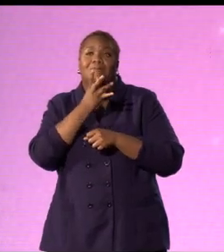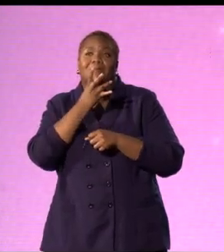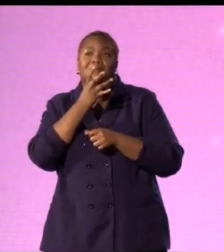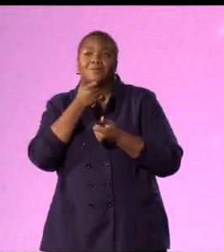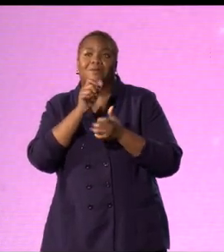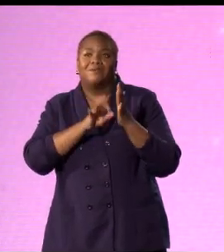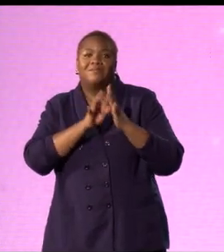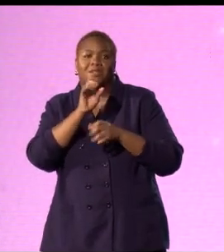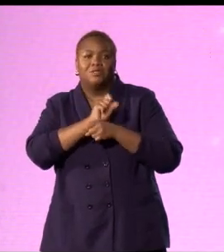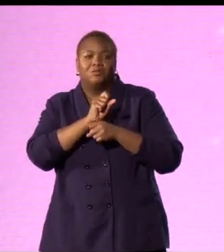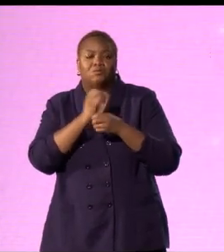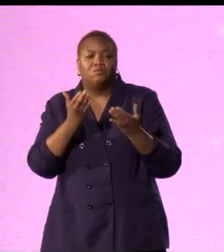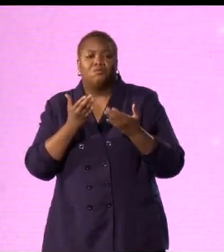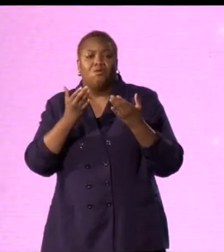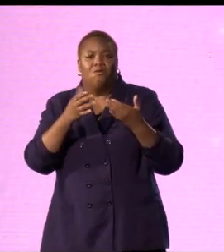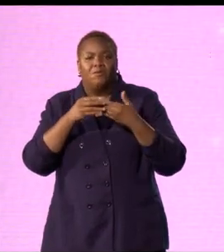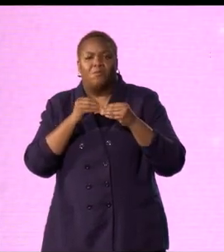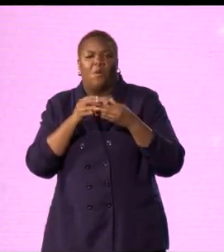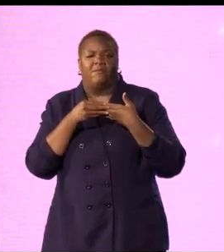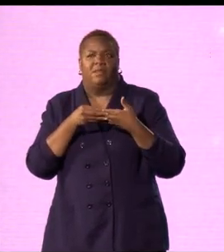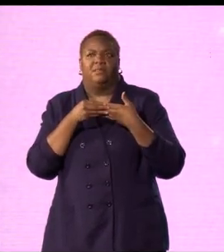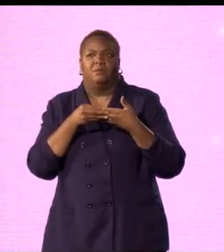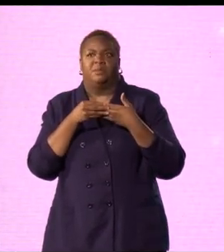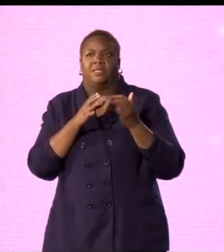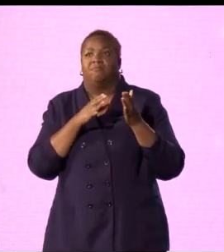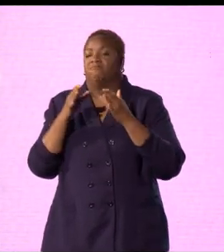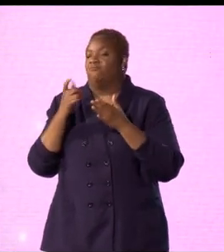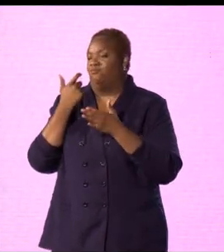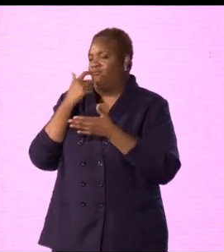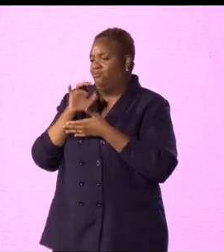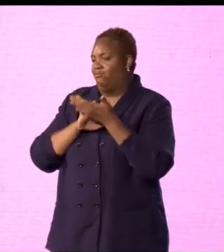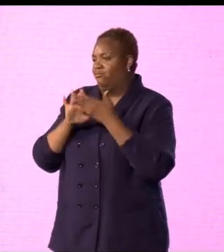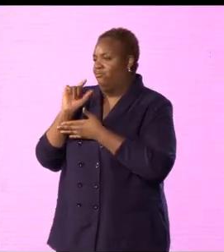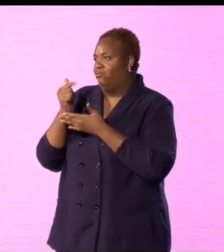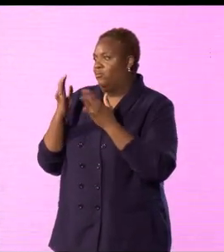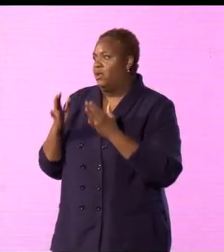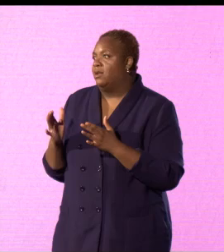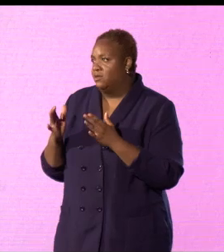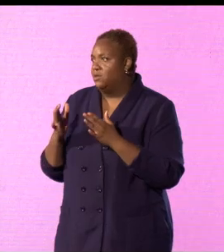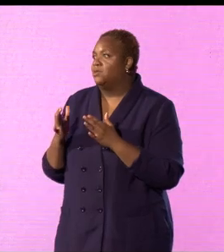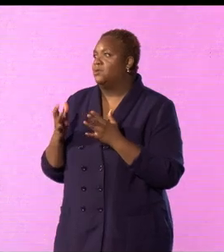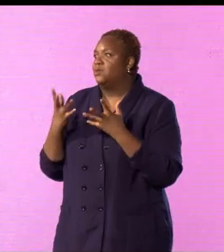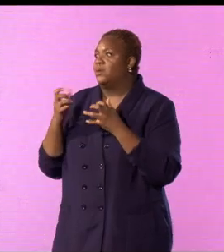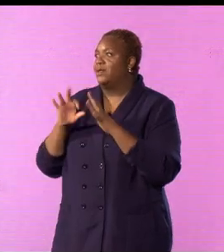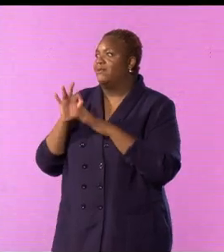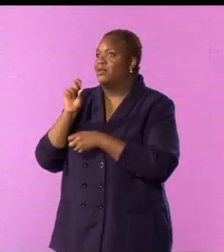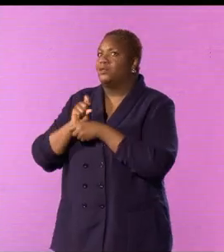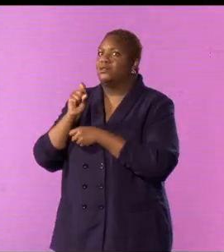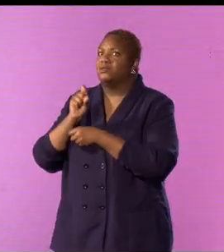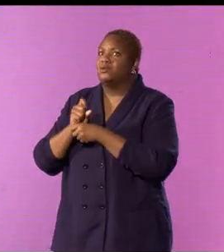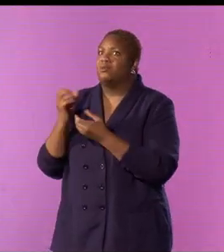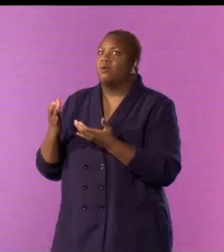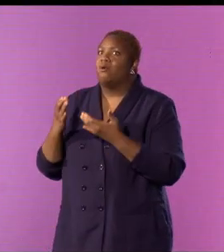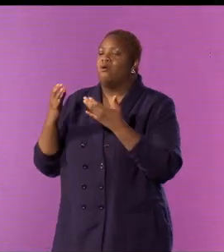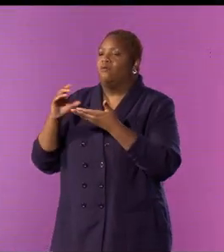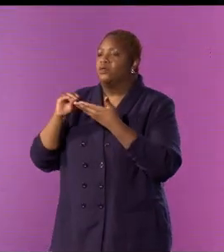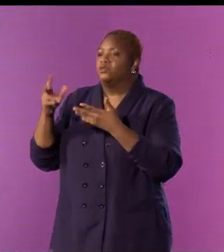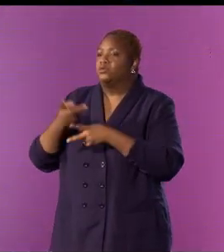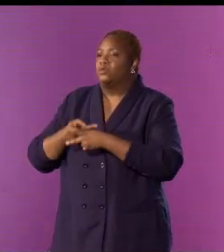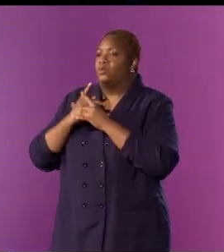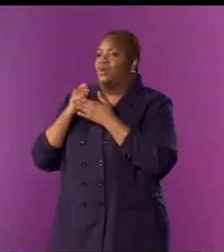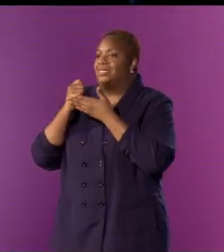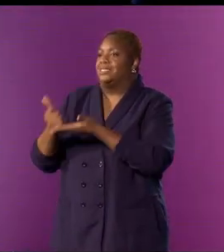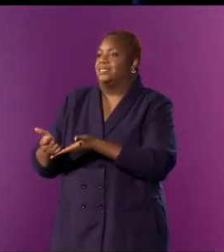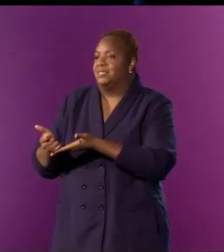trying to find a job that offers more flexibility. The recent college graduate trying to find a job that offers student loan